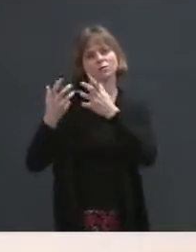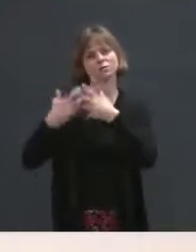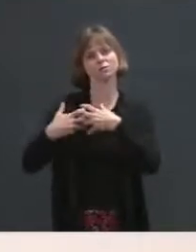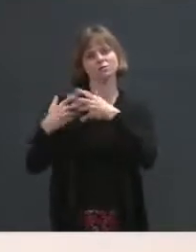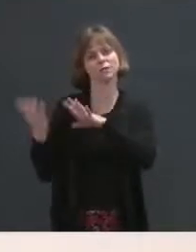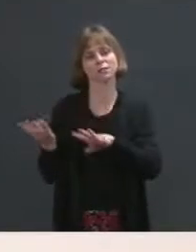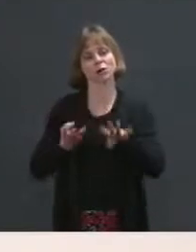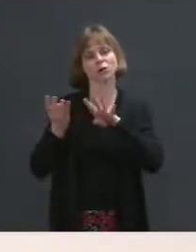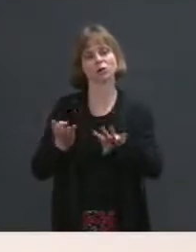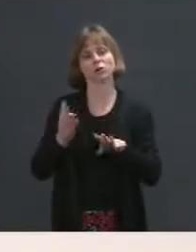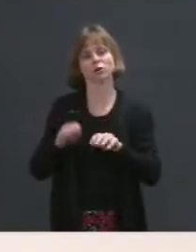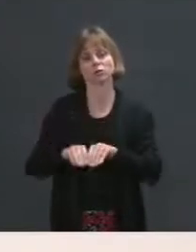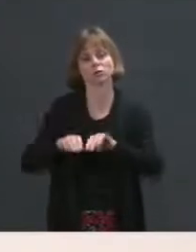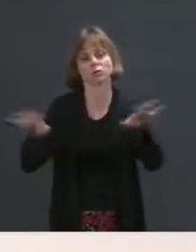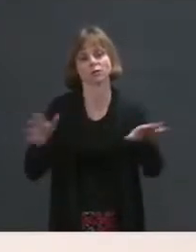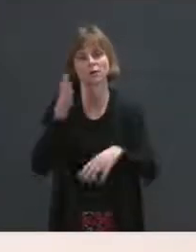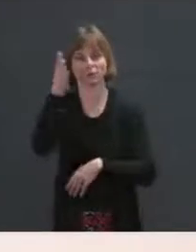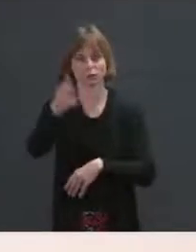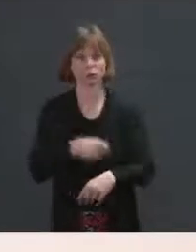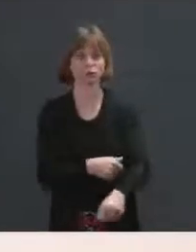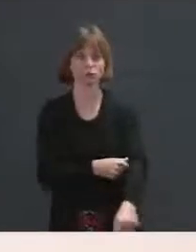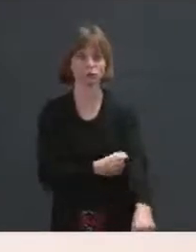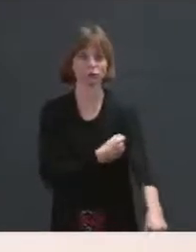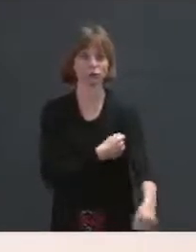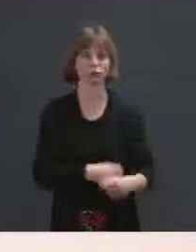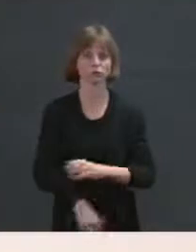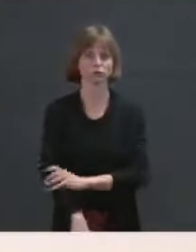my friend and colleague, Samira.